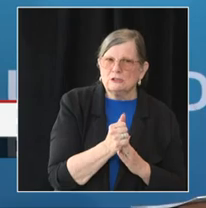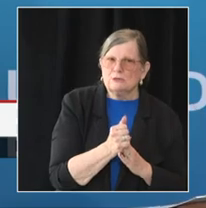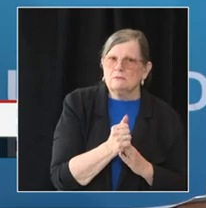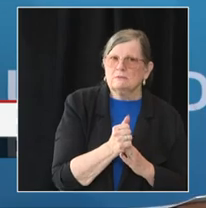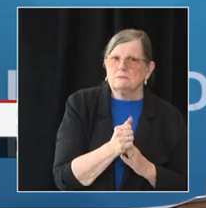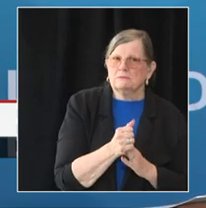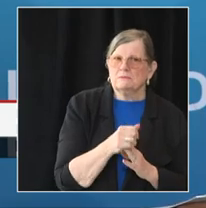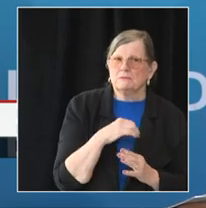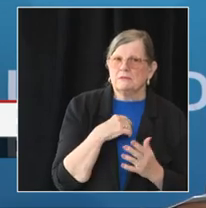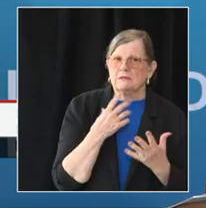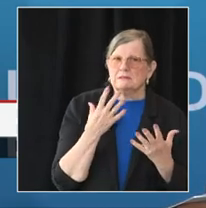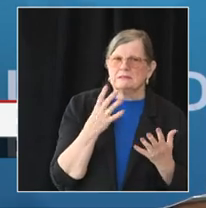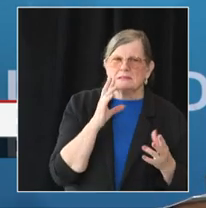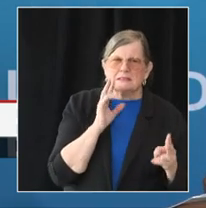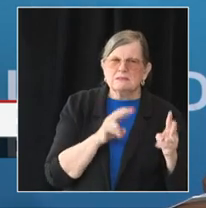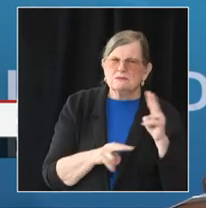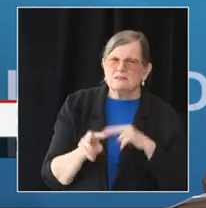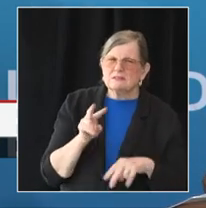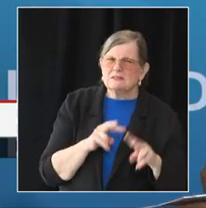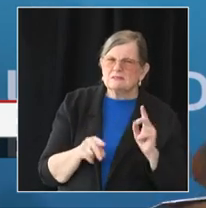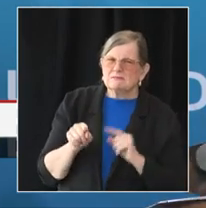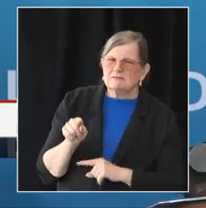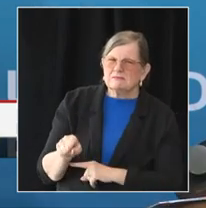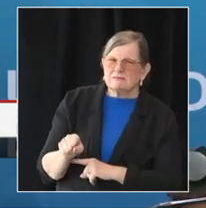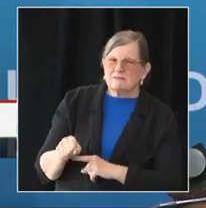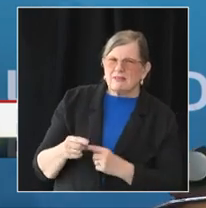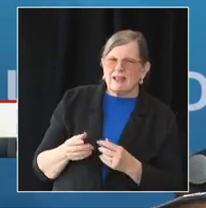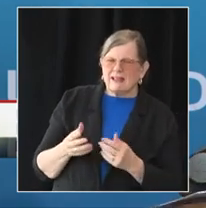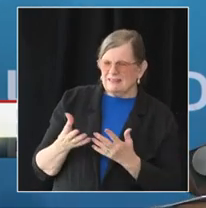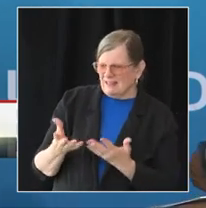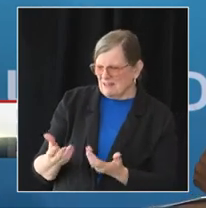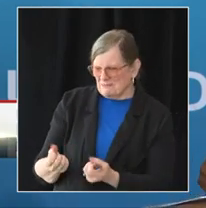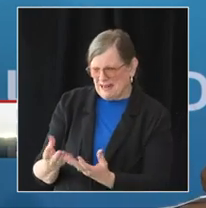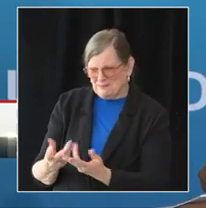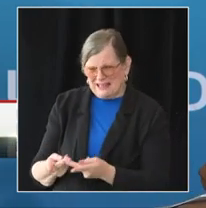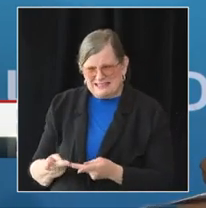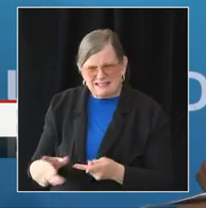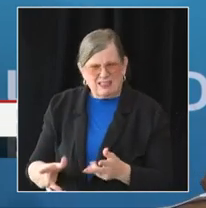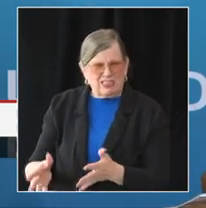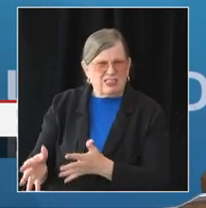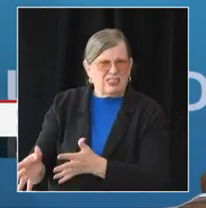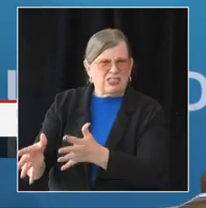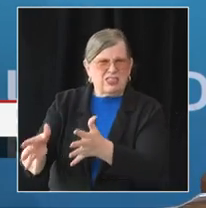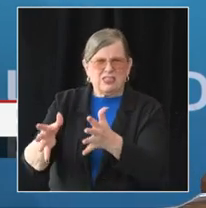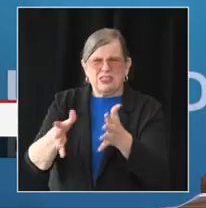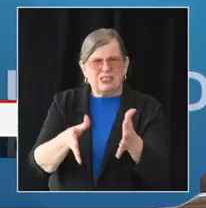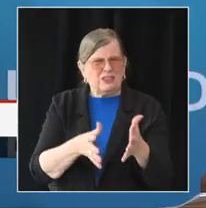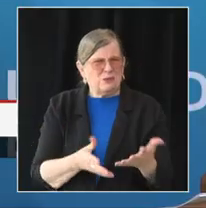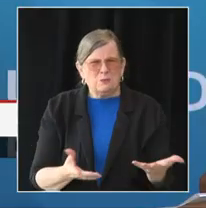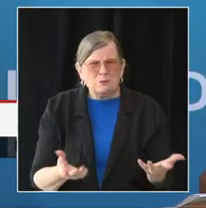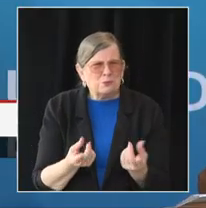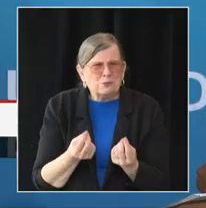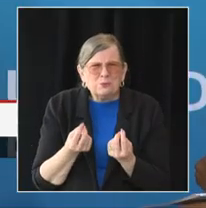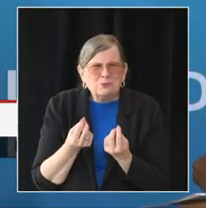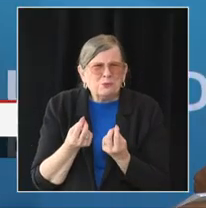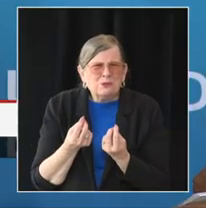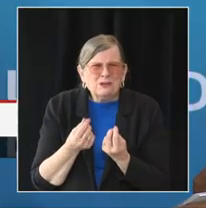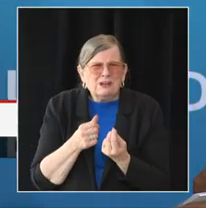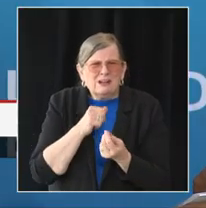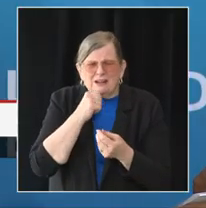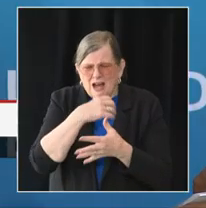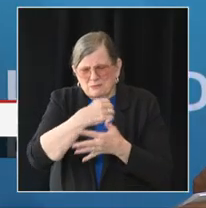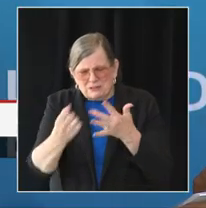priority. And not just for kicks and giggles, but because like I said, when that land is